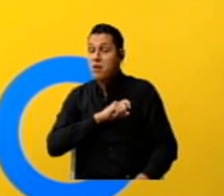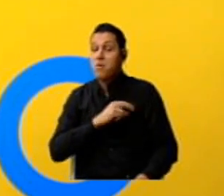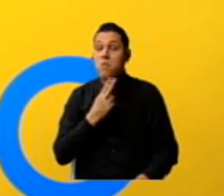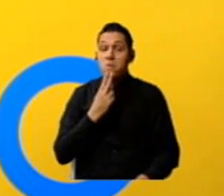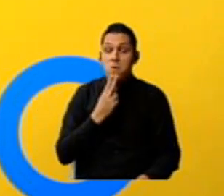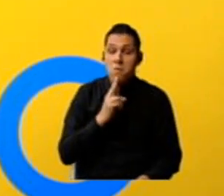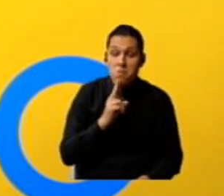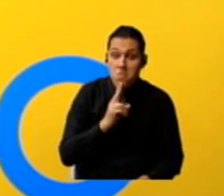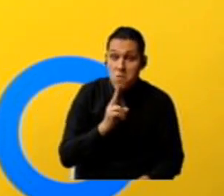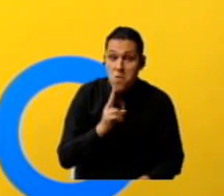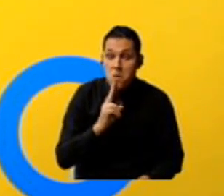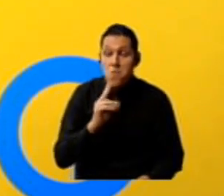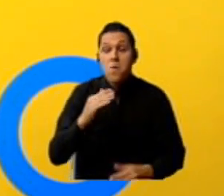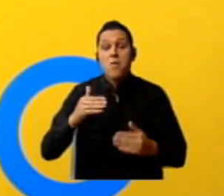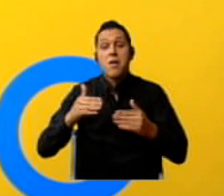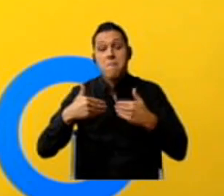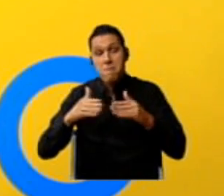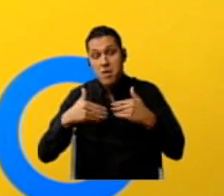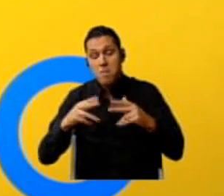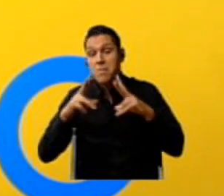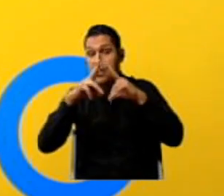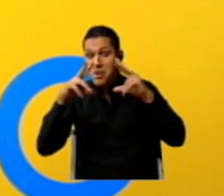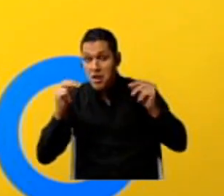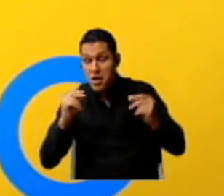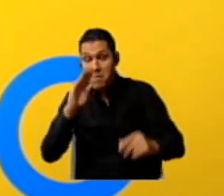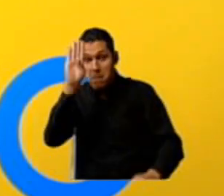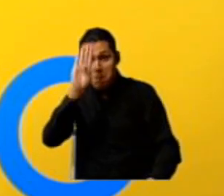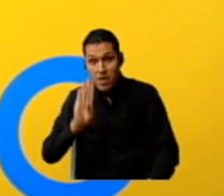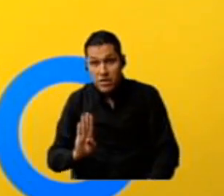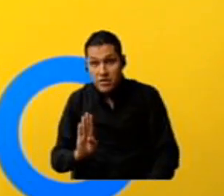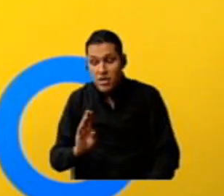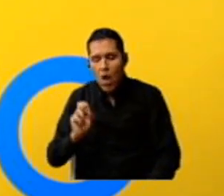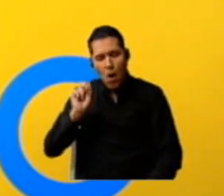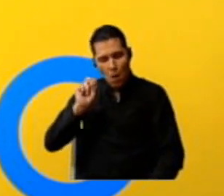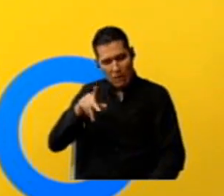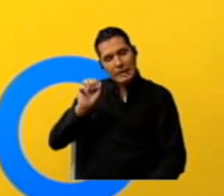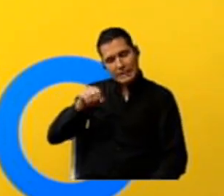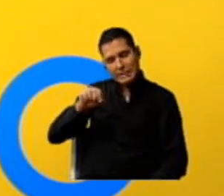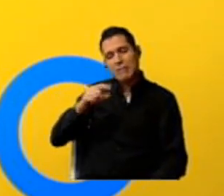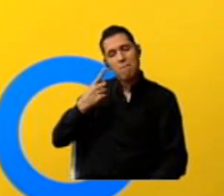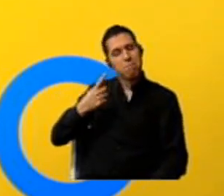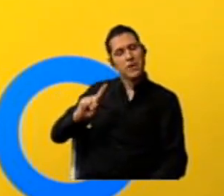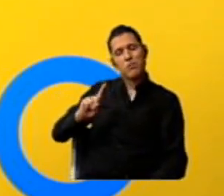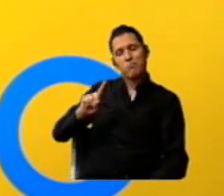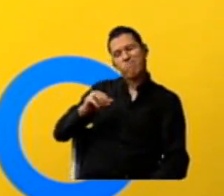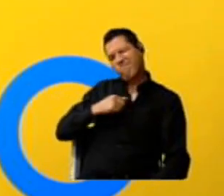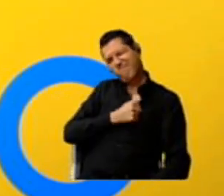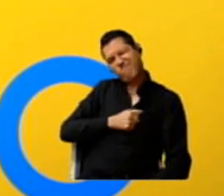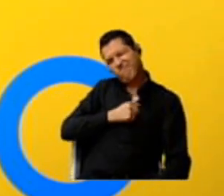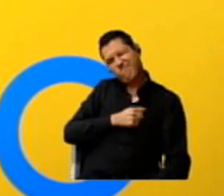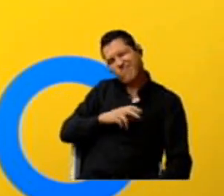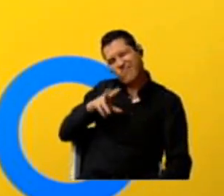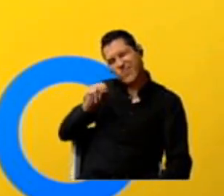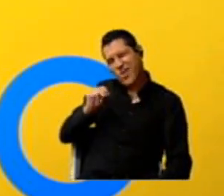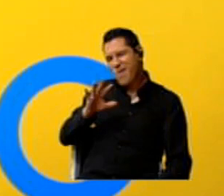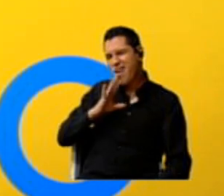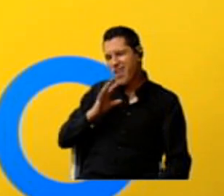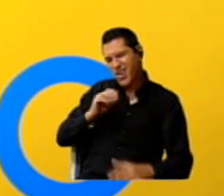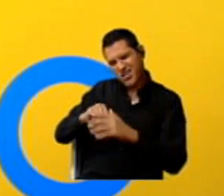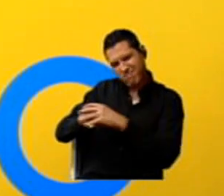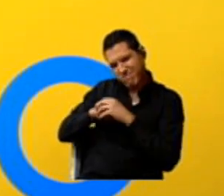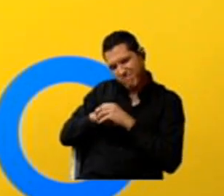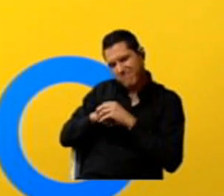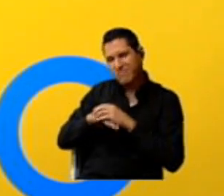Nicaragua, Panama, Brazil? Okay, Charlotte, those are countries, but I'm sorry, they're not English-speaking